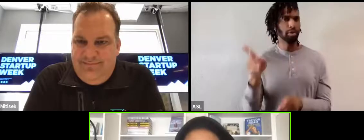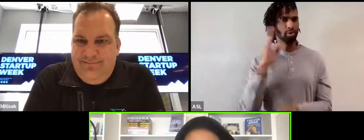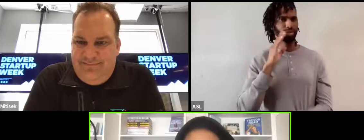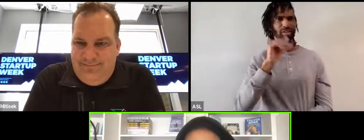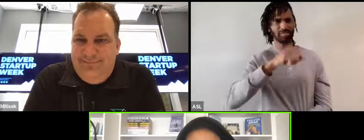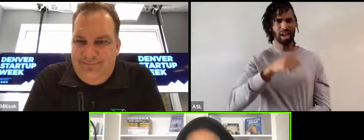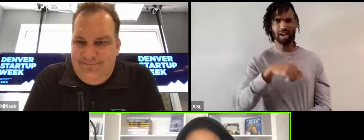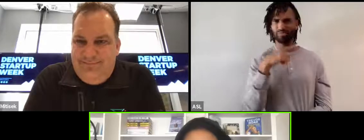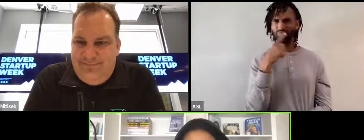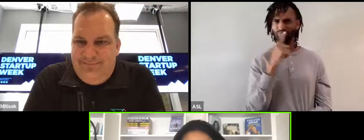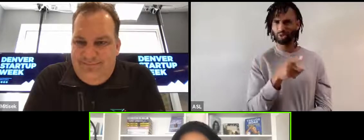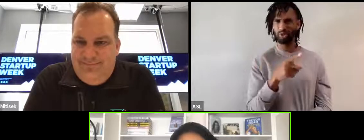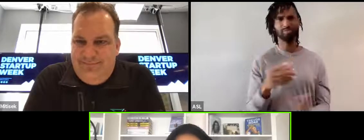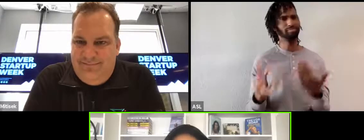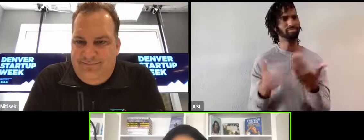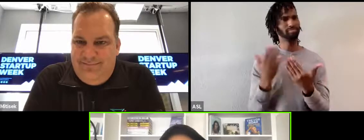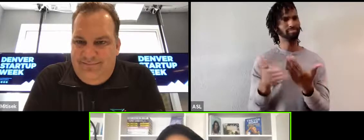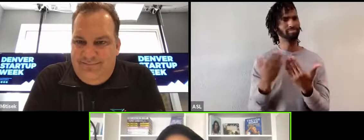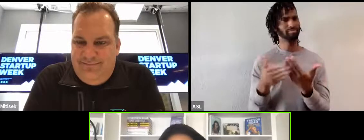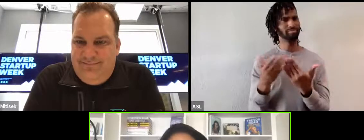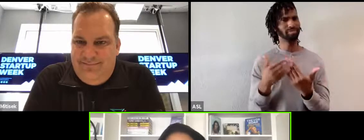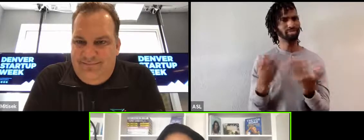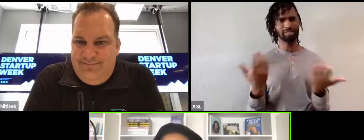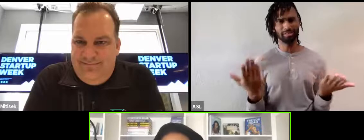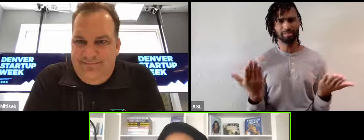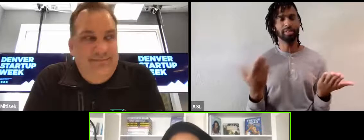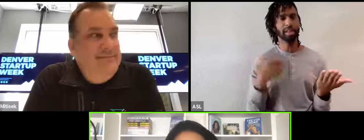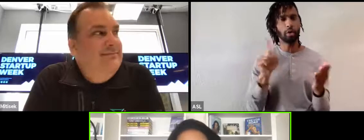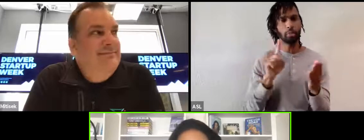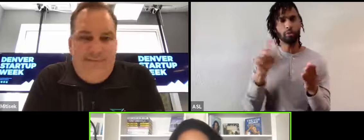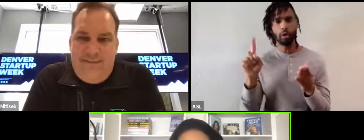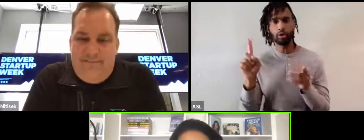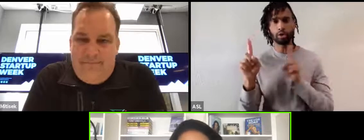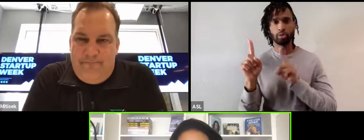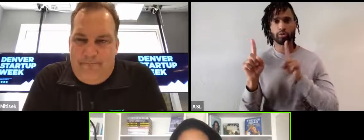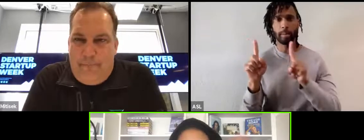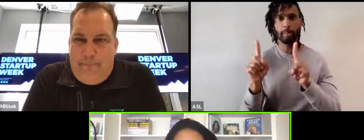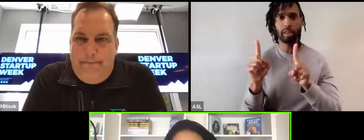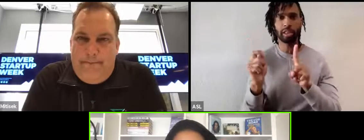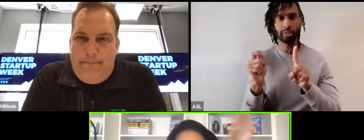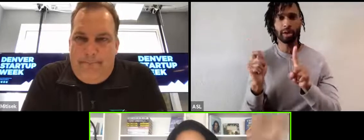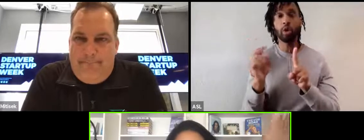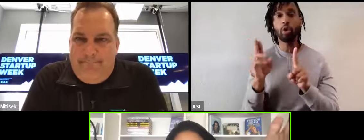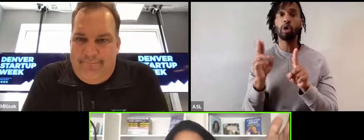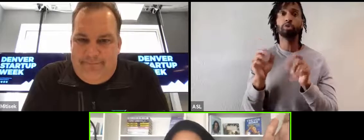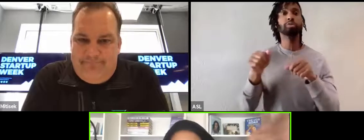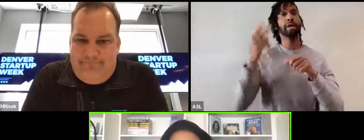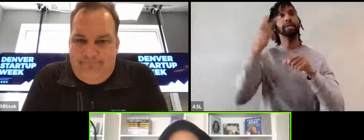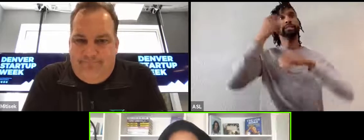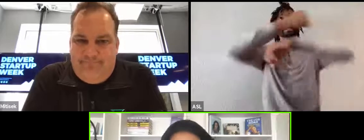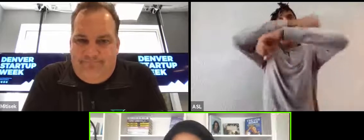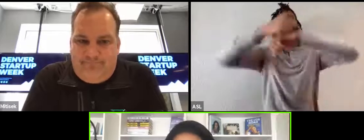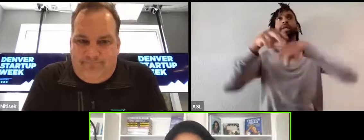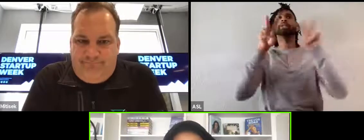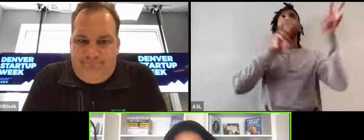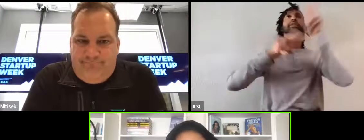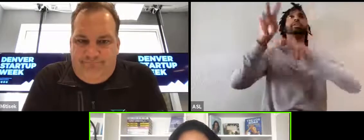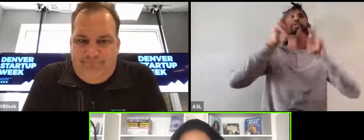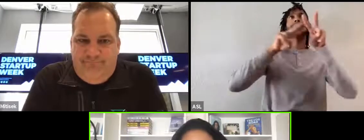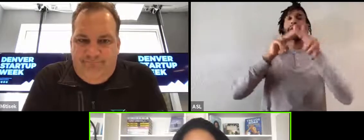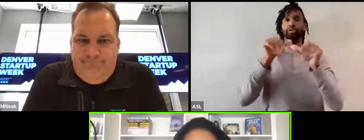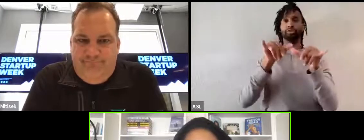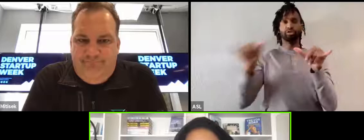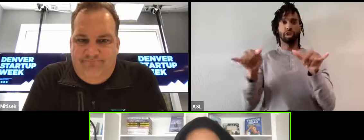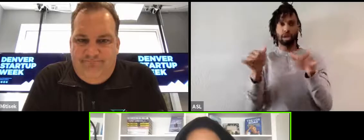problem. It's easy, that's easy for me. They move over, you move up a little bit, or you're able to see the stage by staying where you